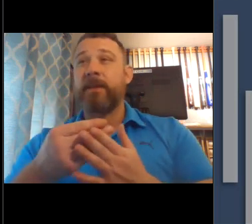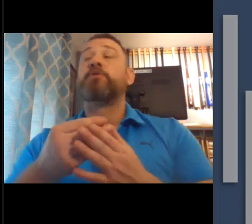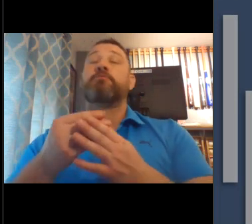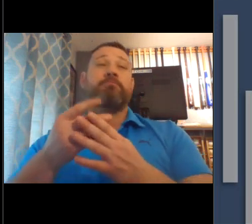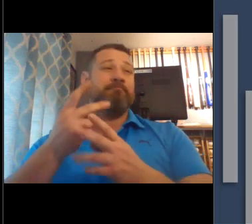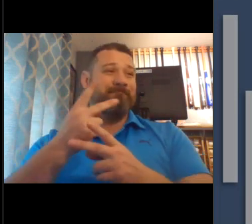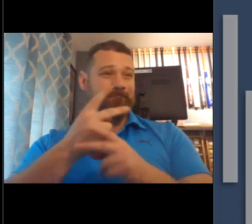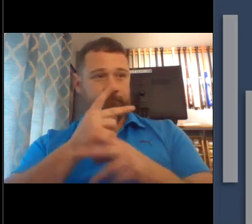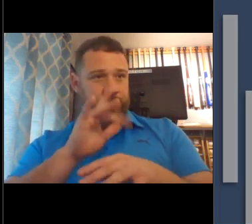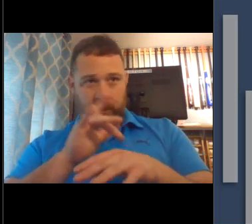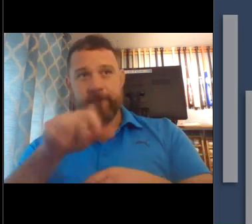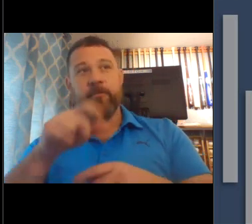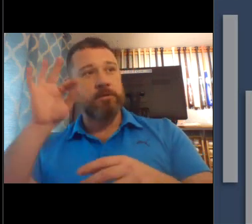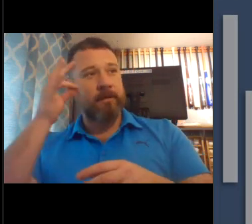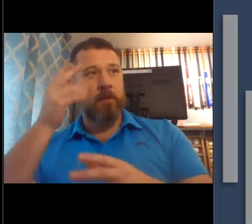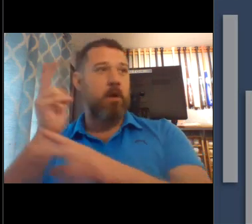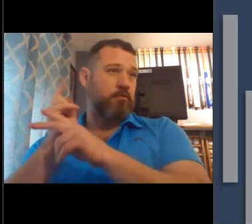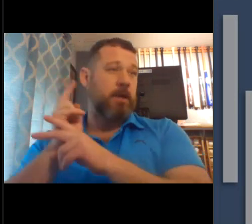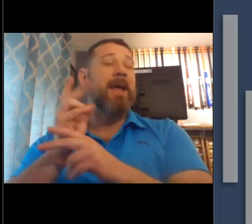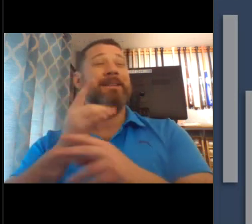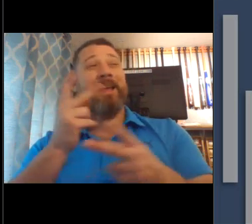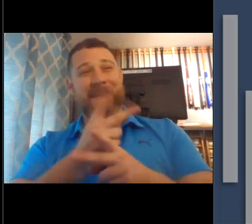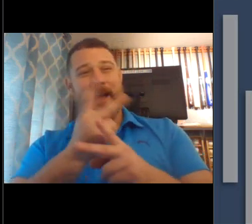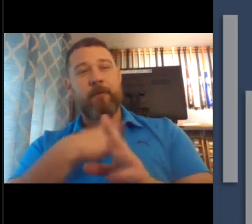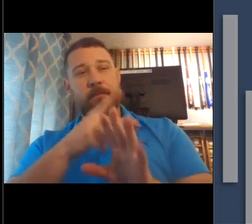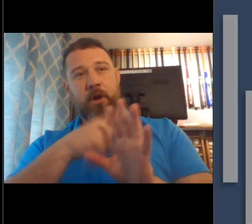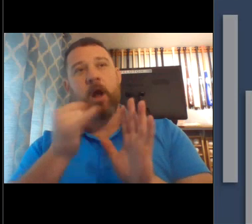level. That concludes my report.